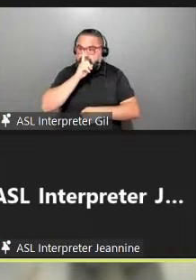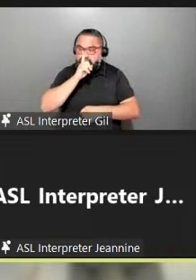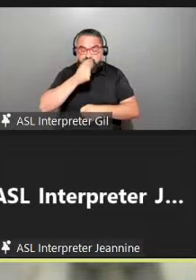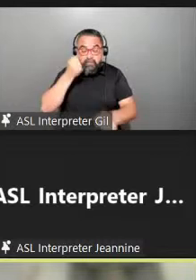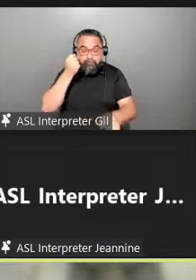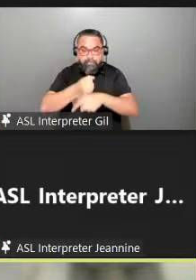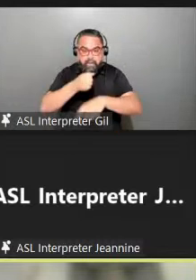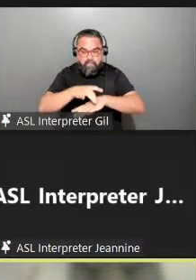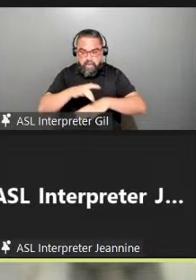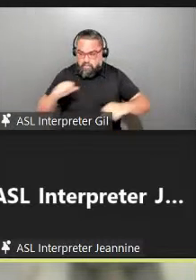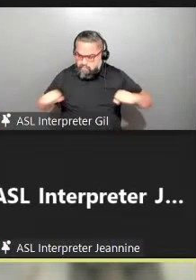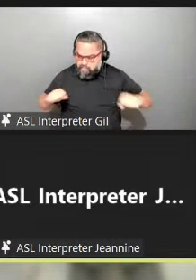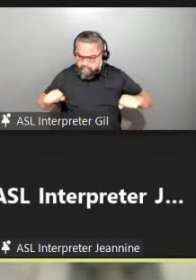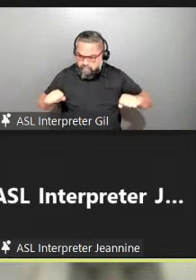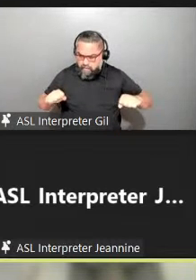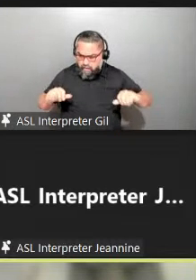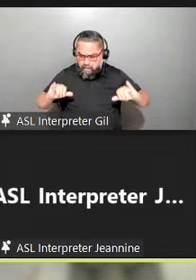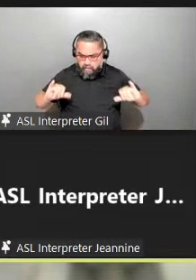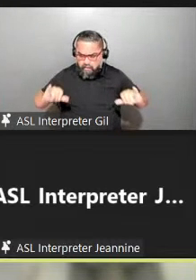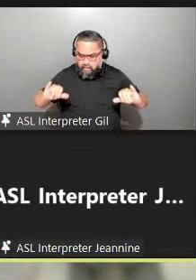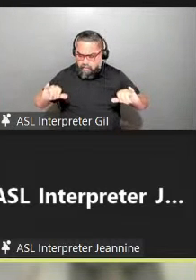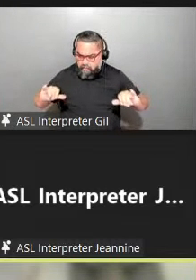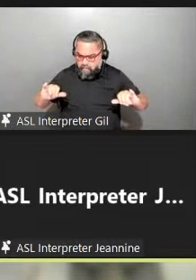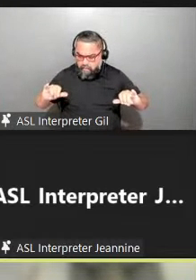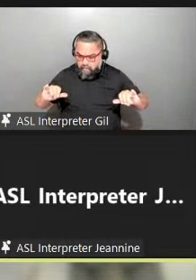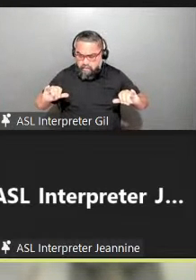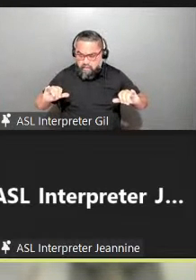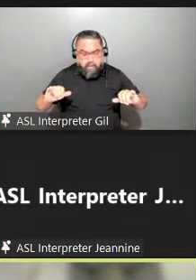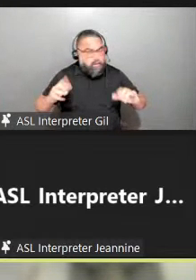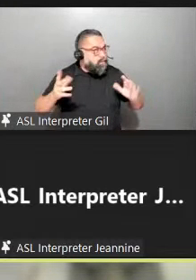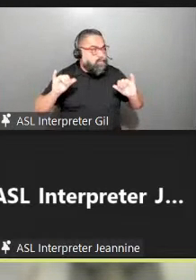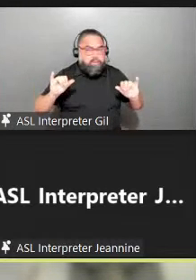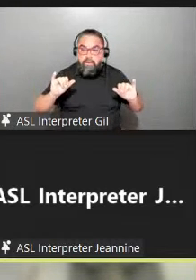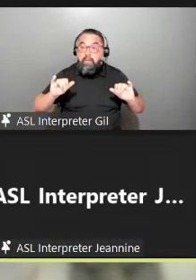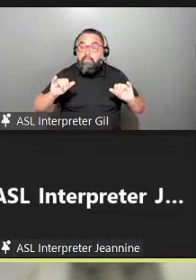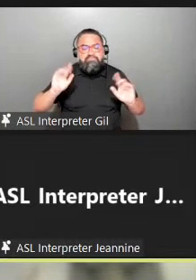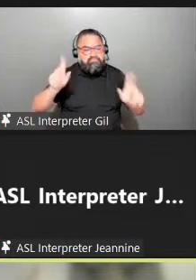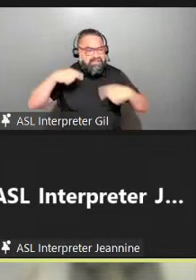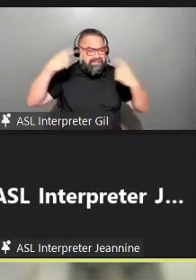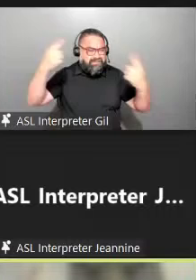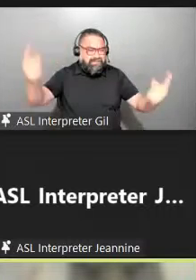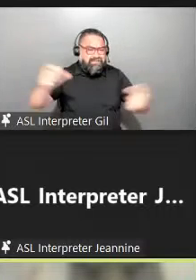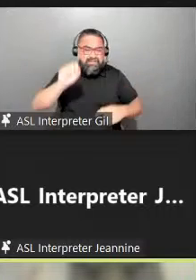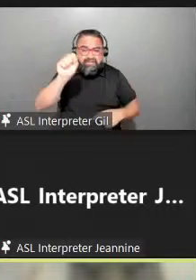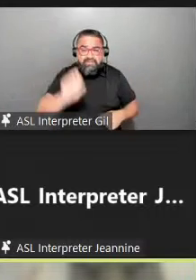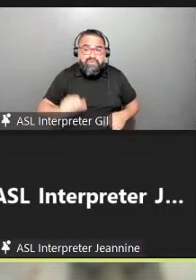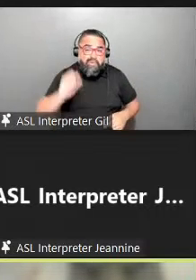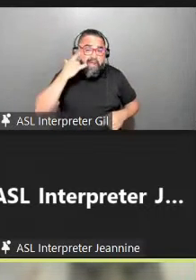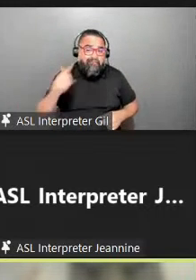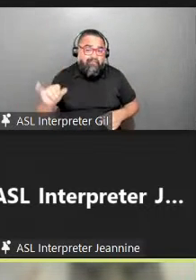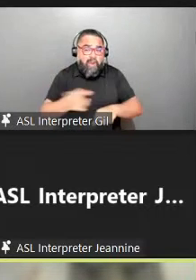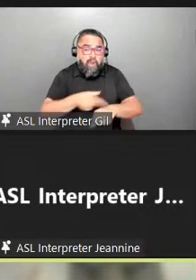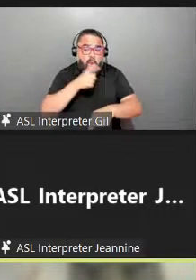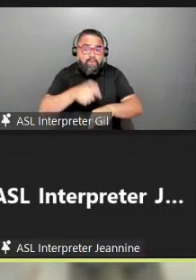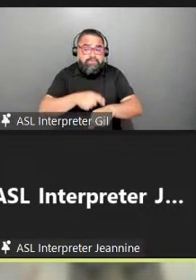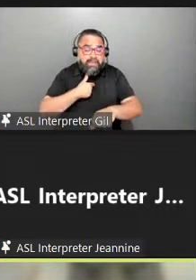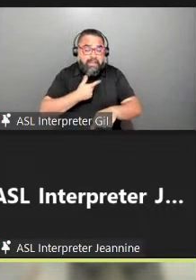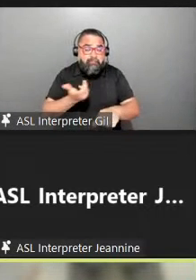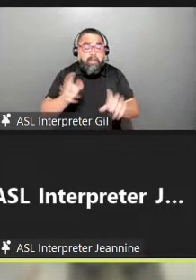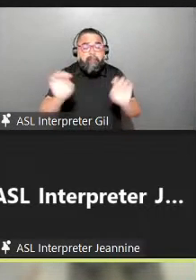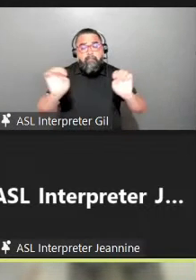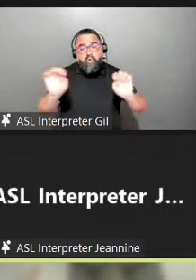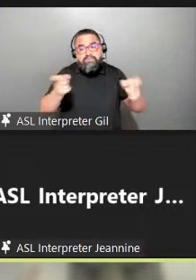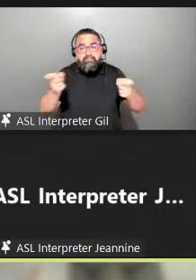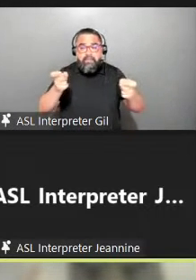then you have those memories going back. And I've been in Southern California for quite a while. I have an emergency management background,